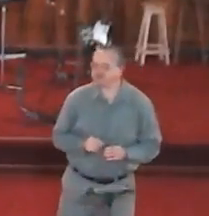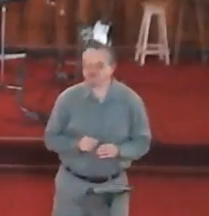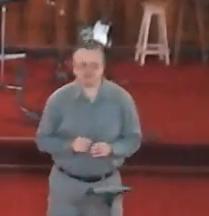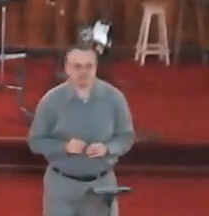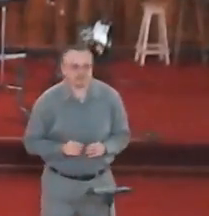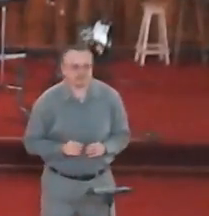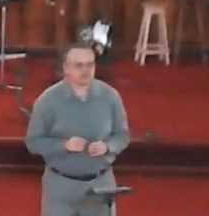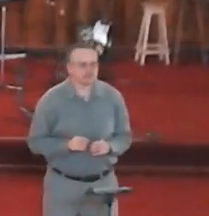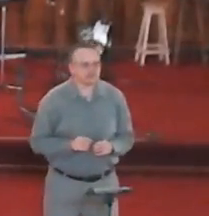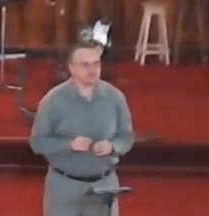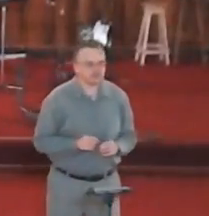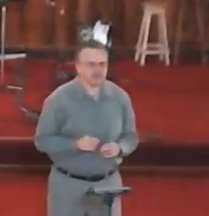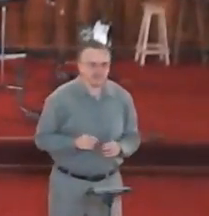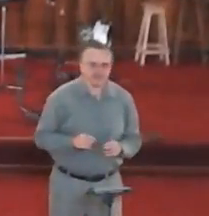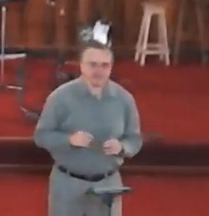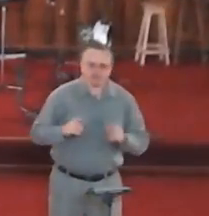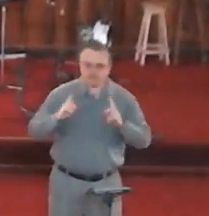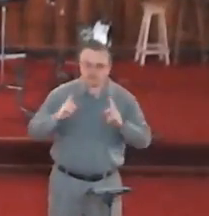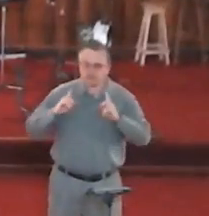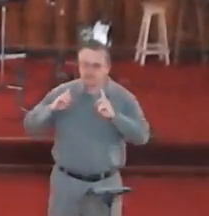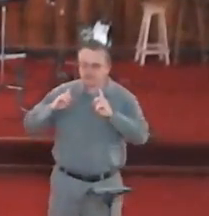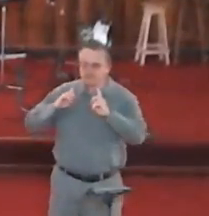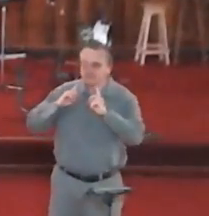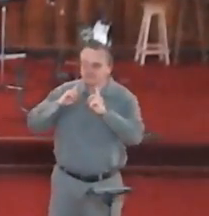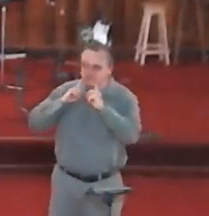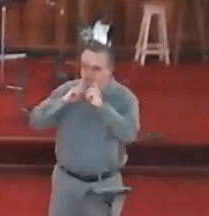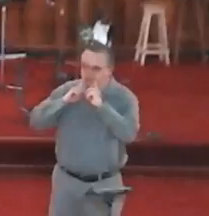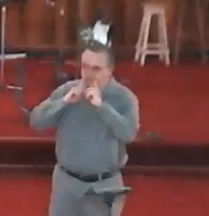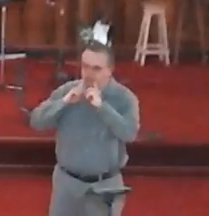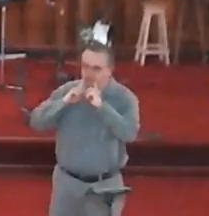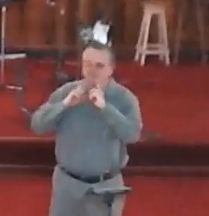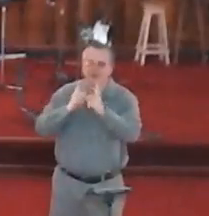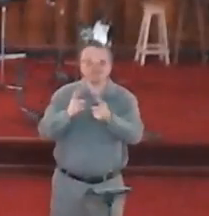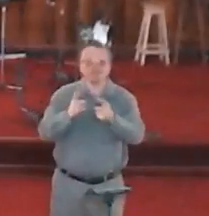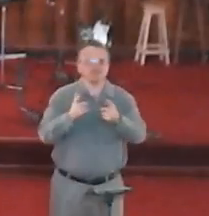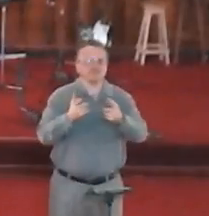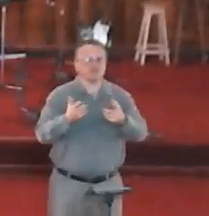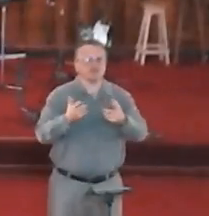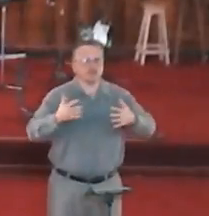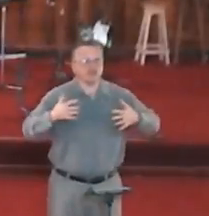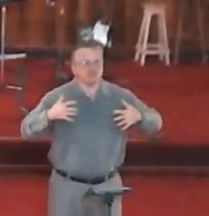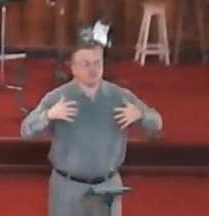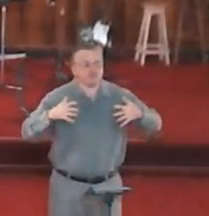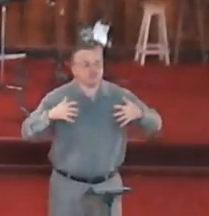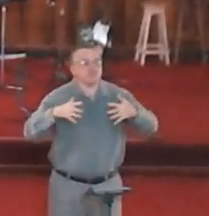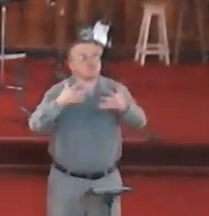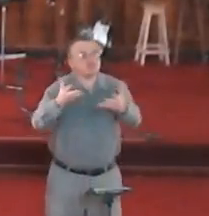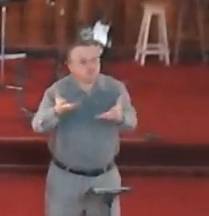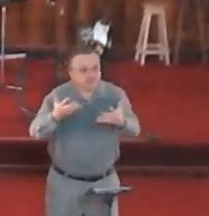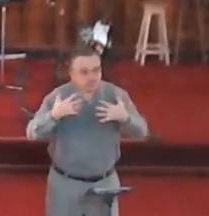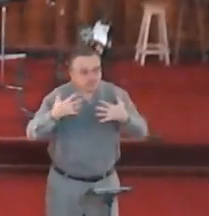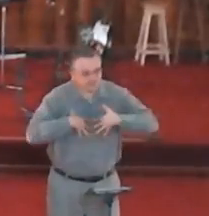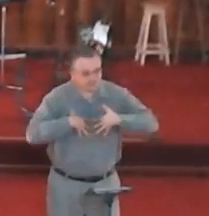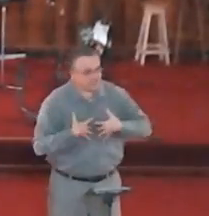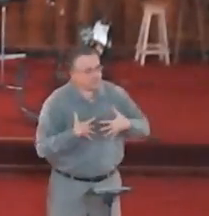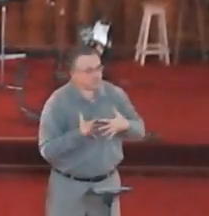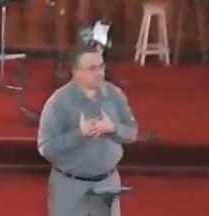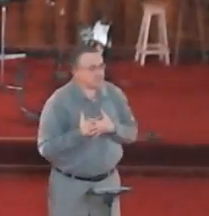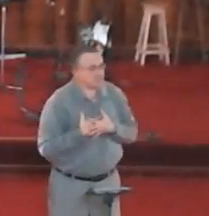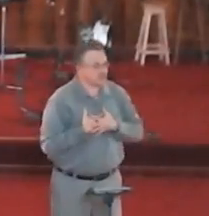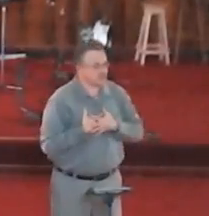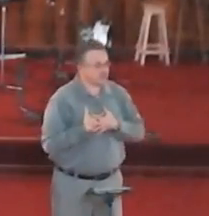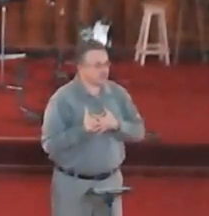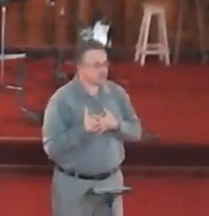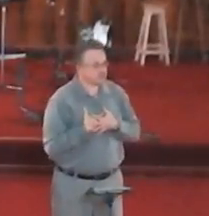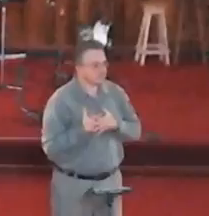hermanos. But that's not so. Yo pienso que lo que confesamos con nuestra boca es un síntoma de lo que creemos en